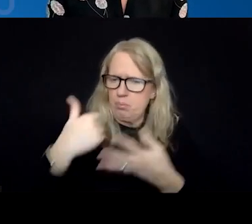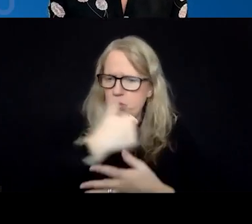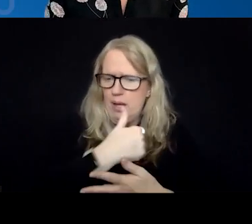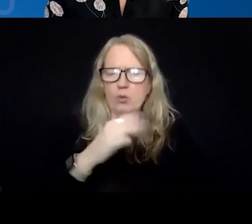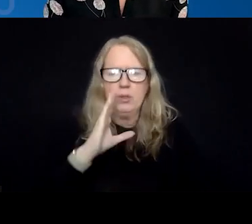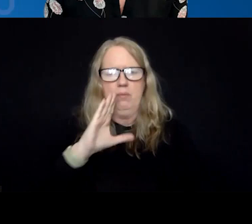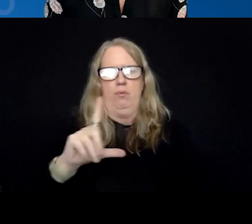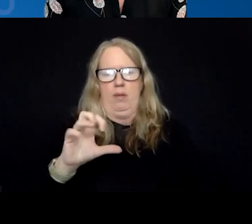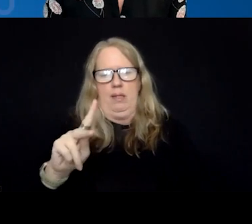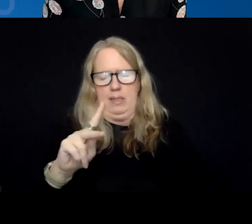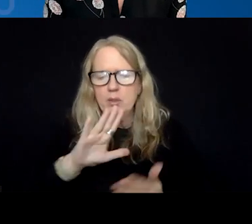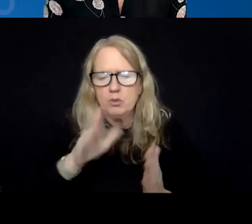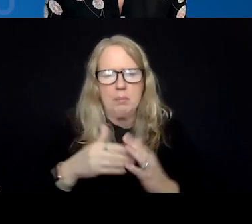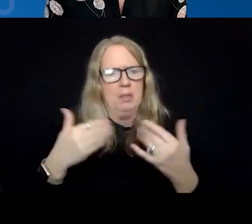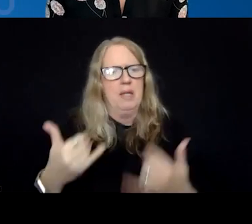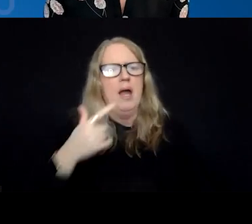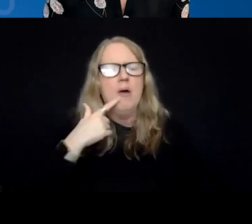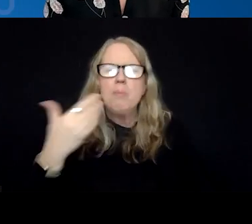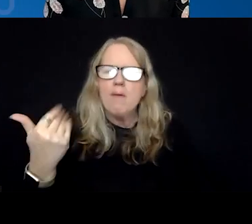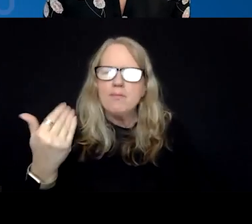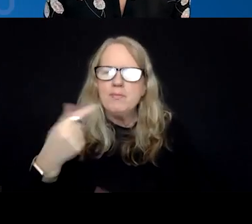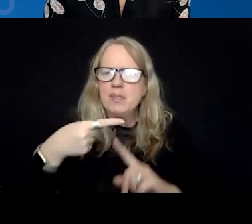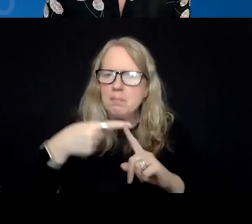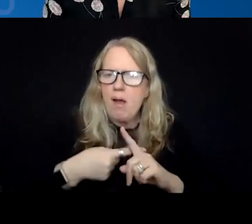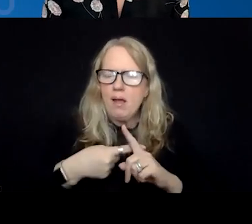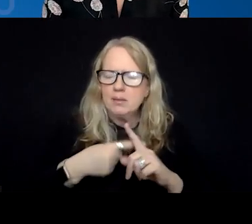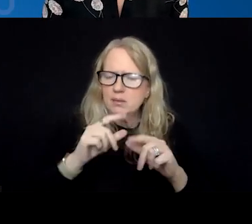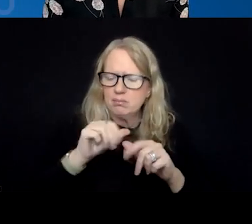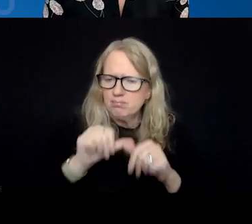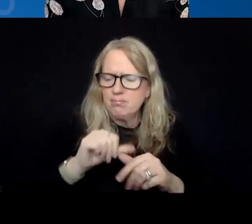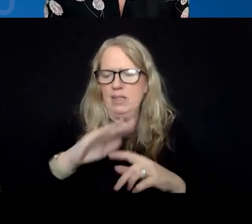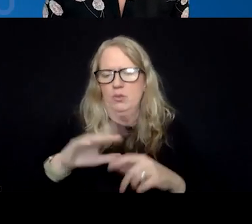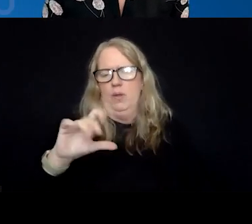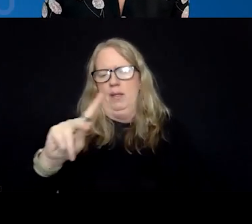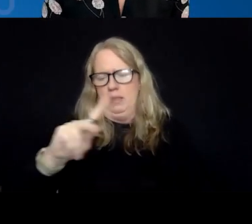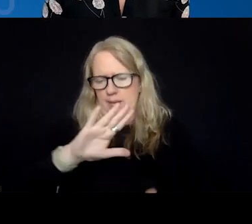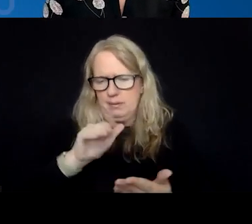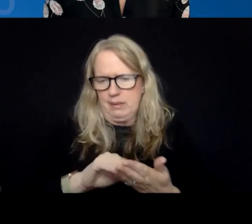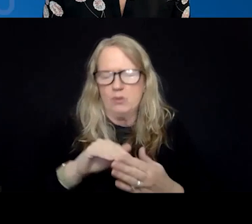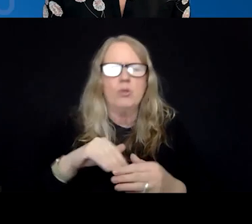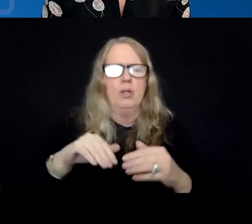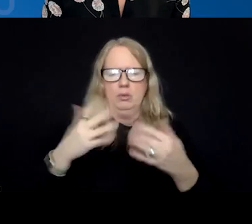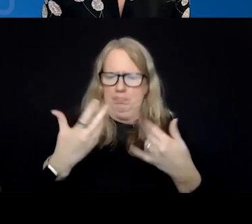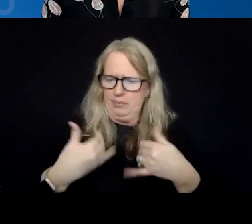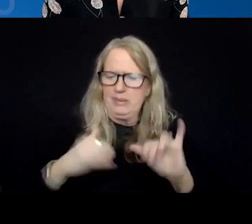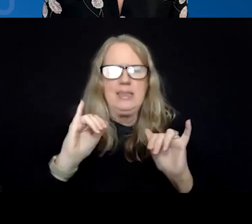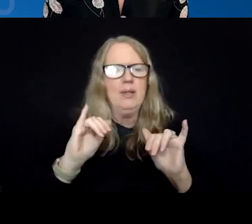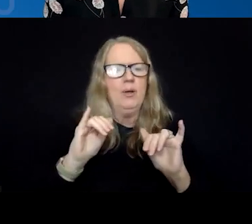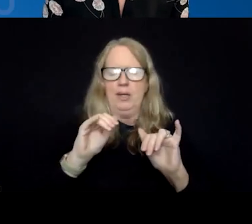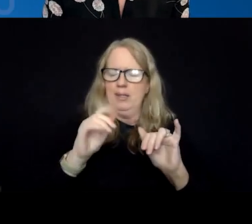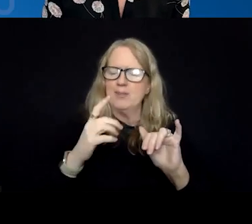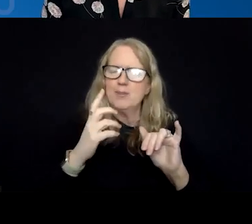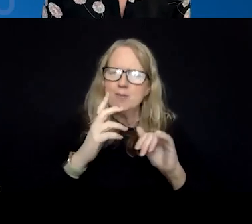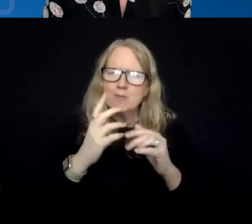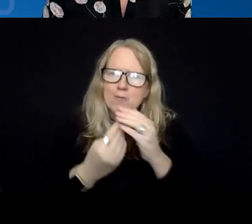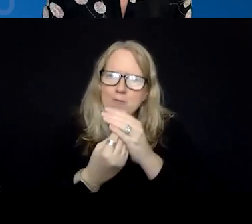should mention that we're about 15 months in to the Link Center getting off the ground, and we're still in a building mode. It feels like we've got